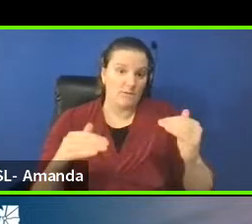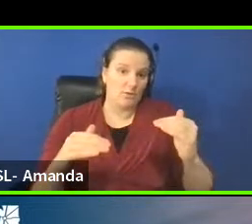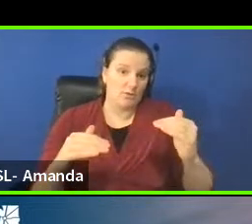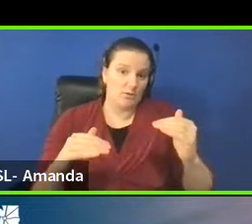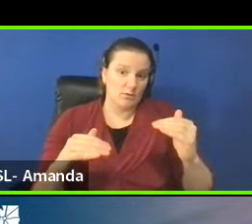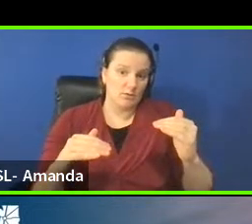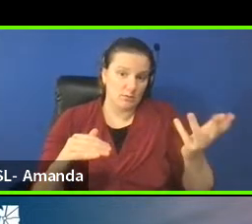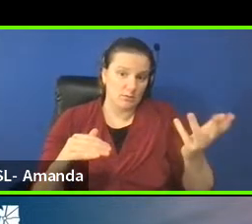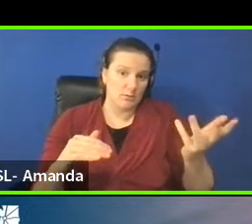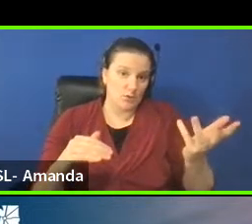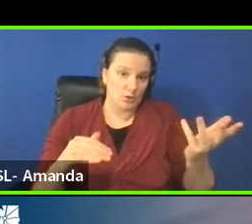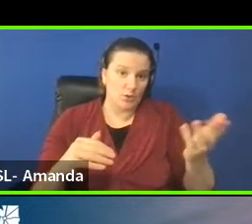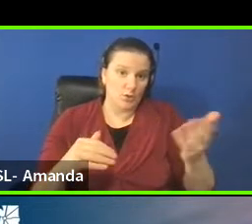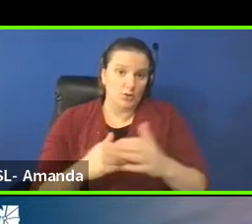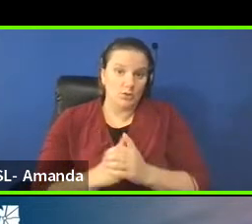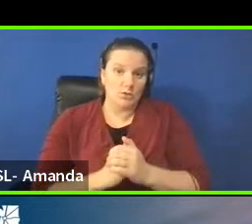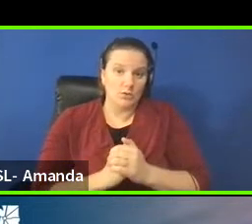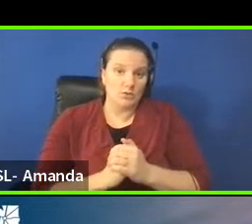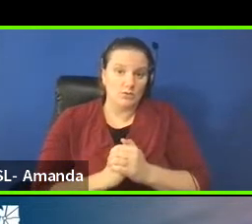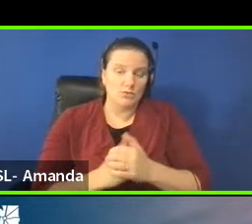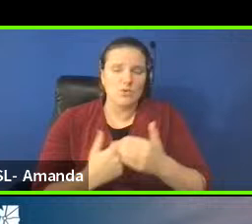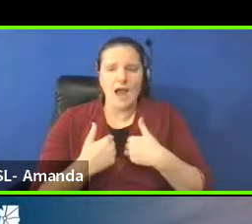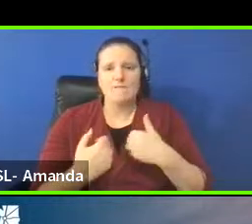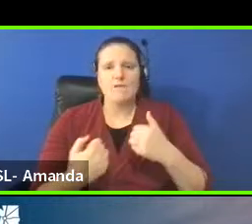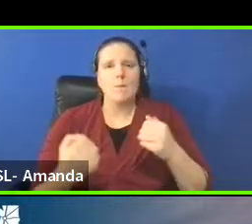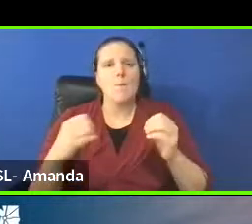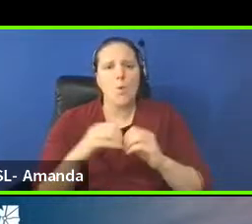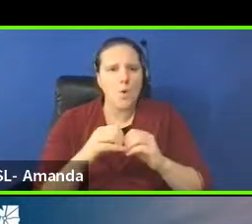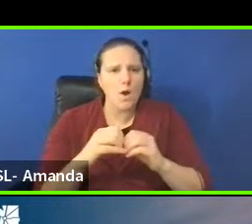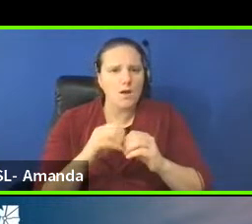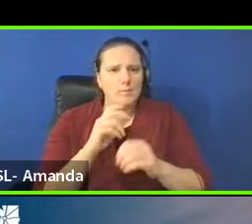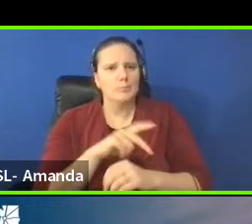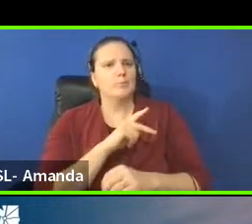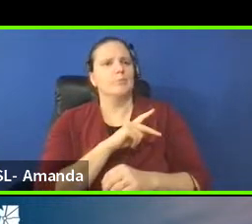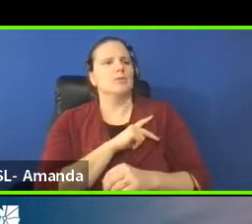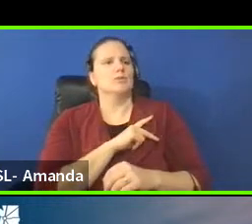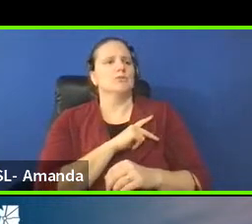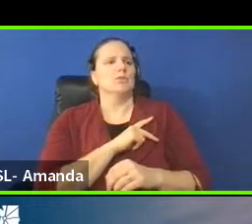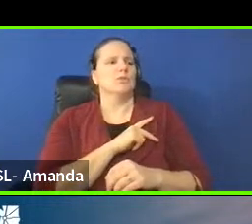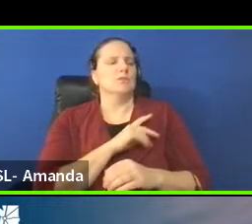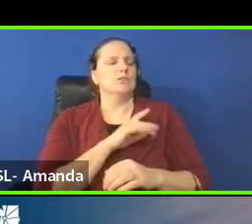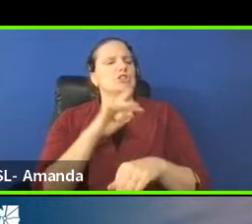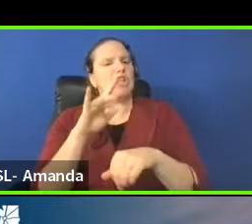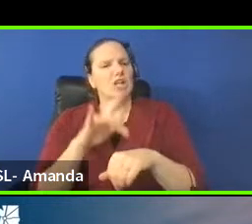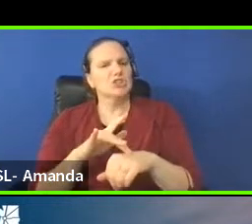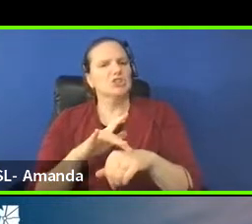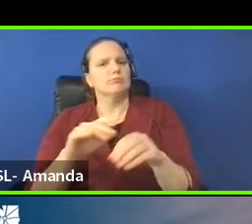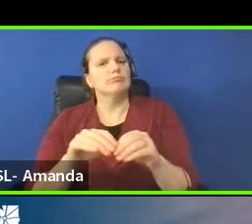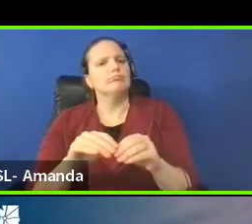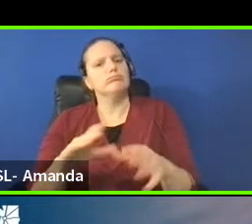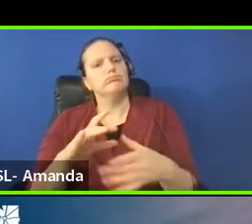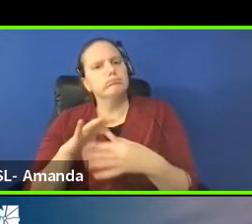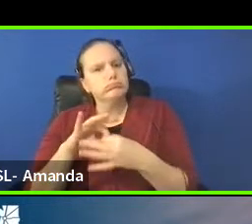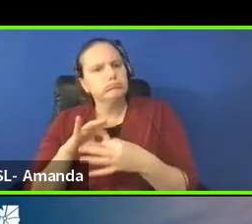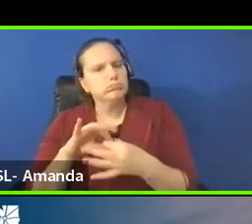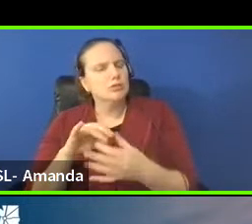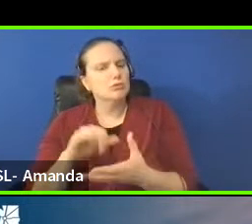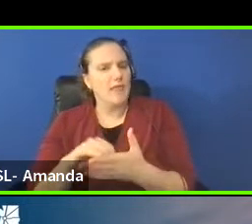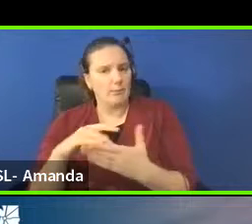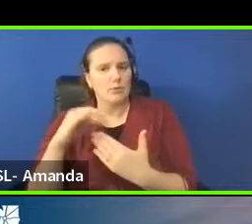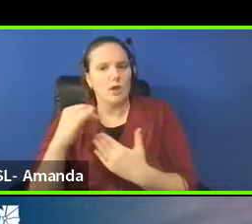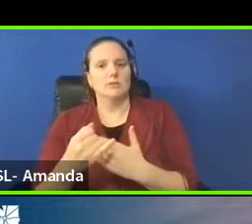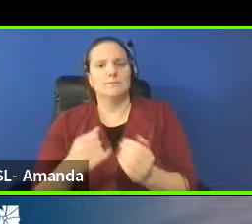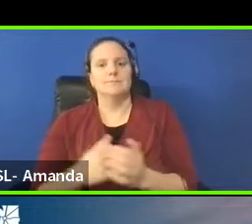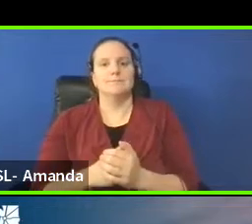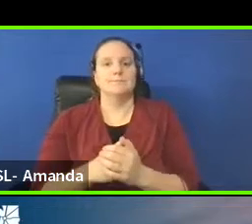bring a little more personal touch to the project that generally the